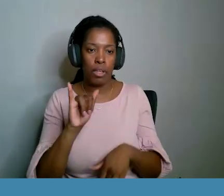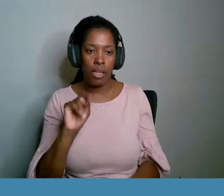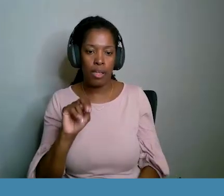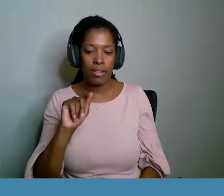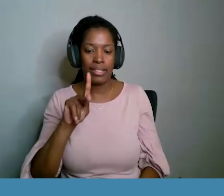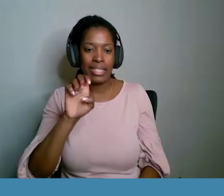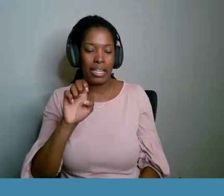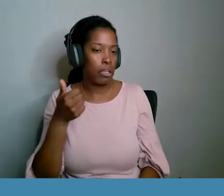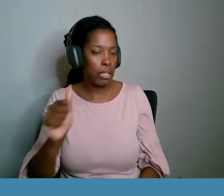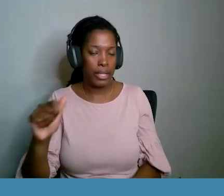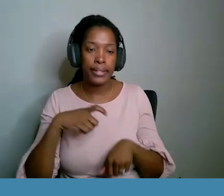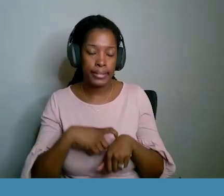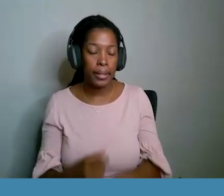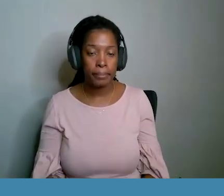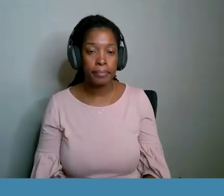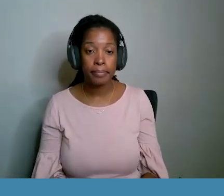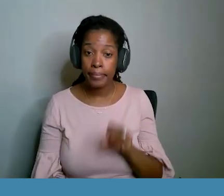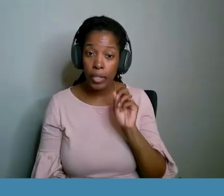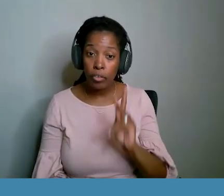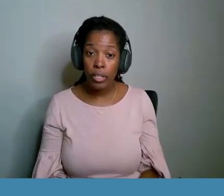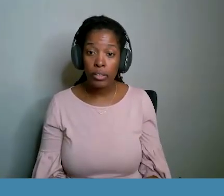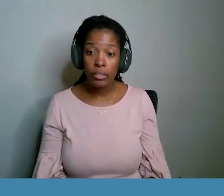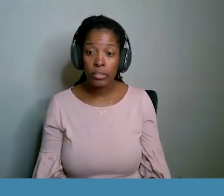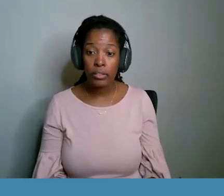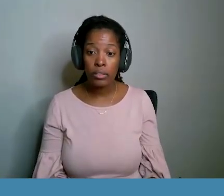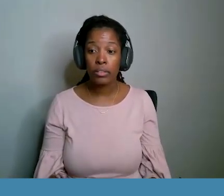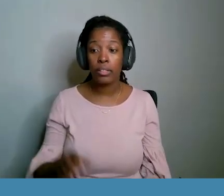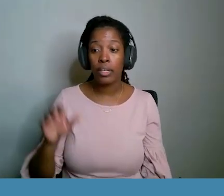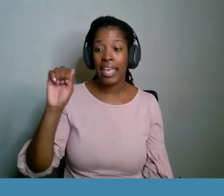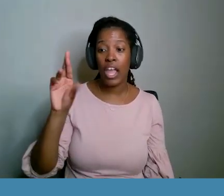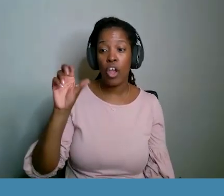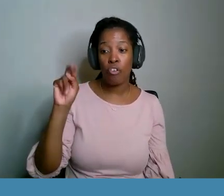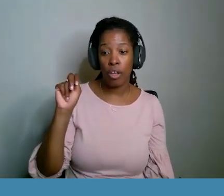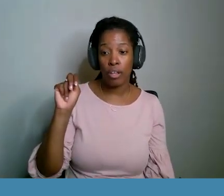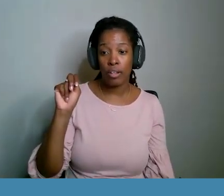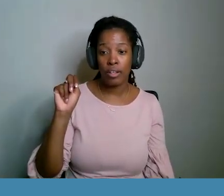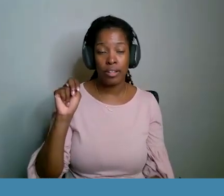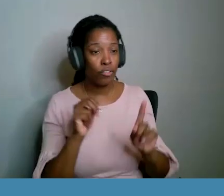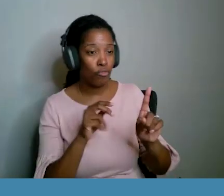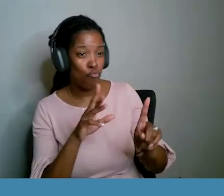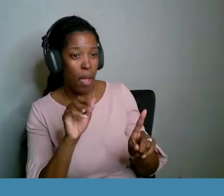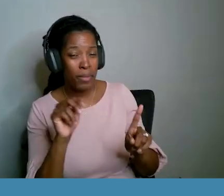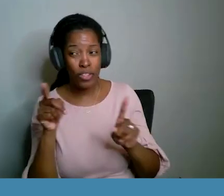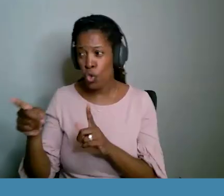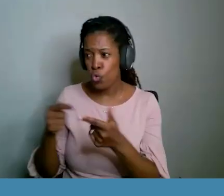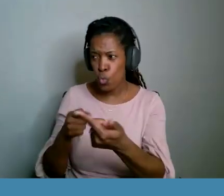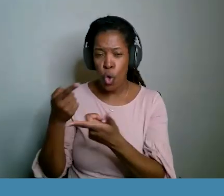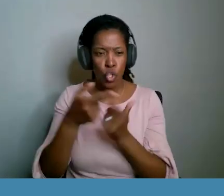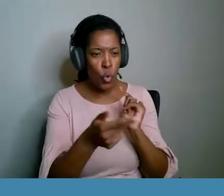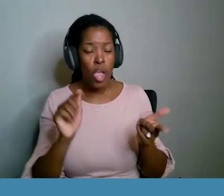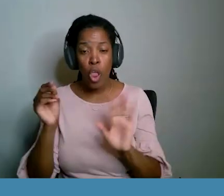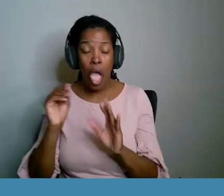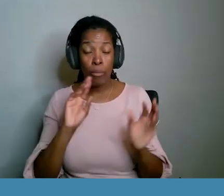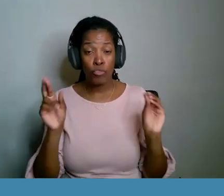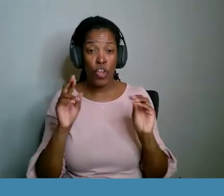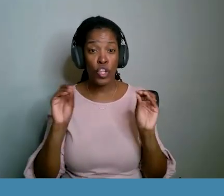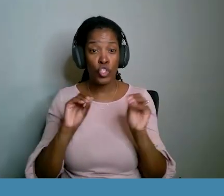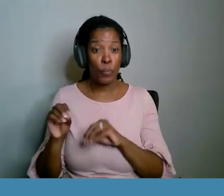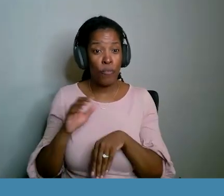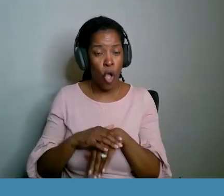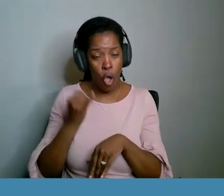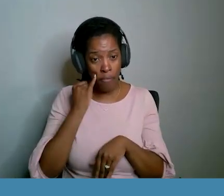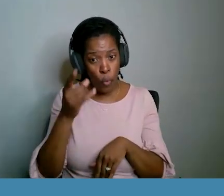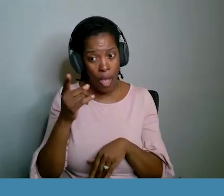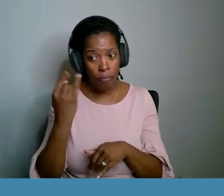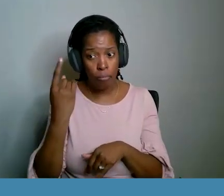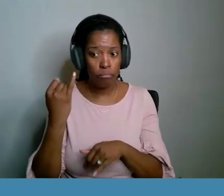any time. All right. And then, sorry, Robin. No, Go ahead, Robin. Sorry. No. I was going to move on. So if you have something to